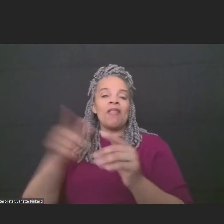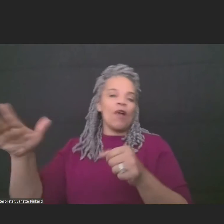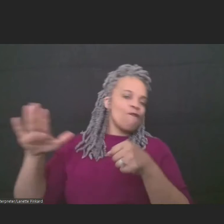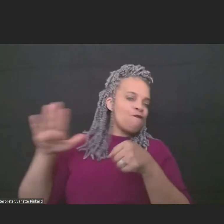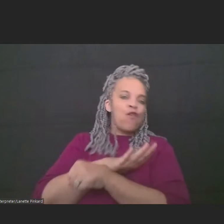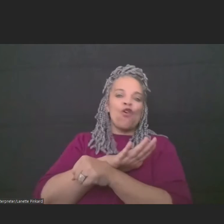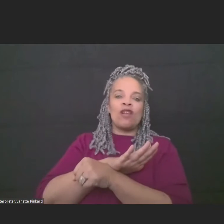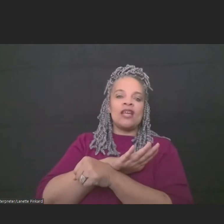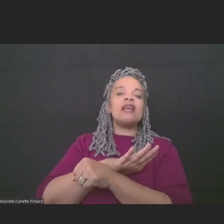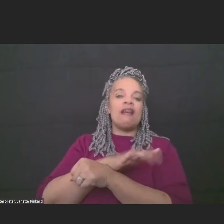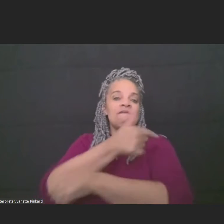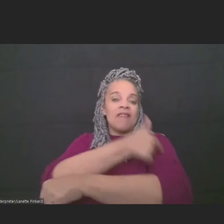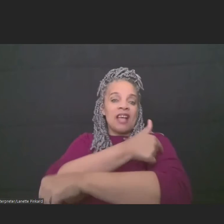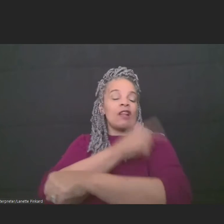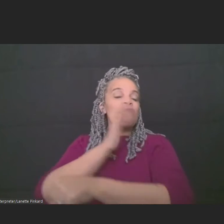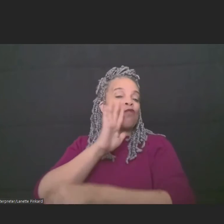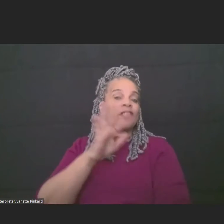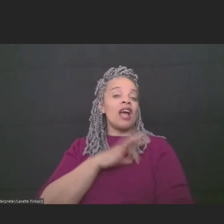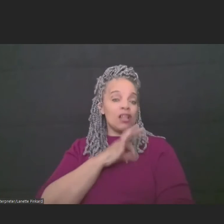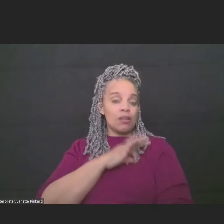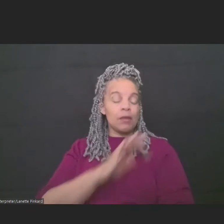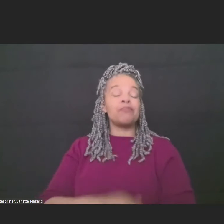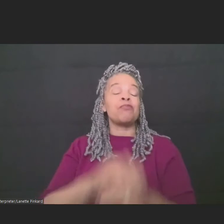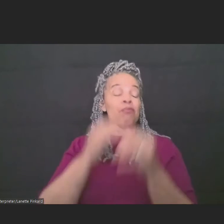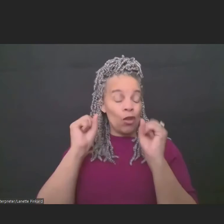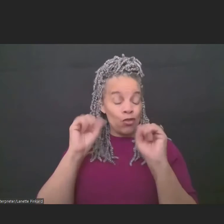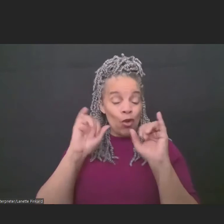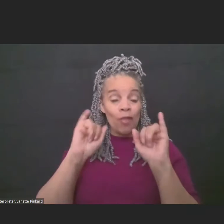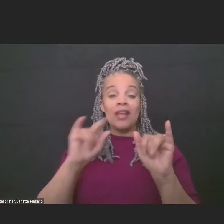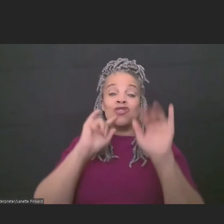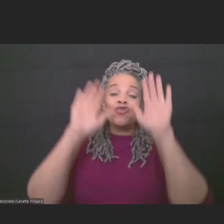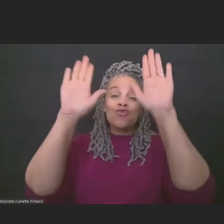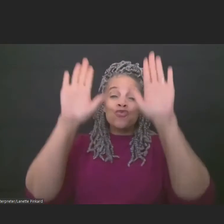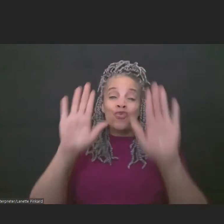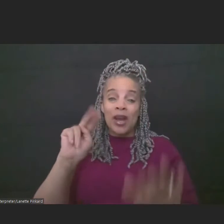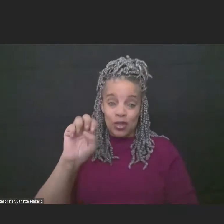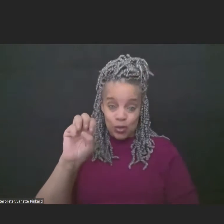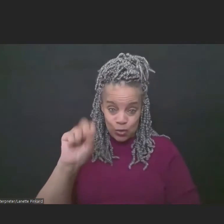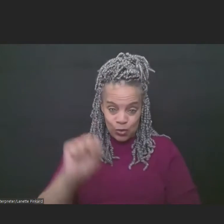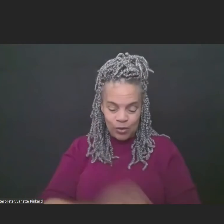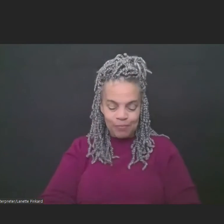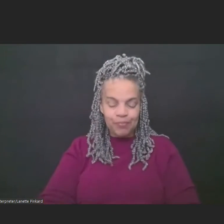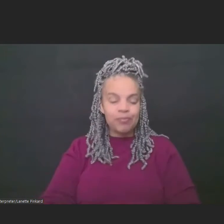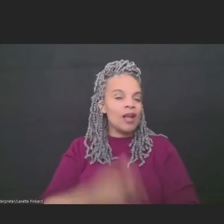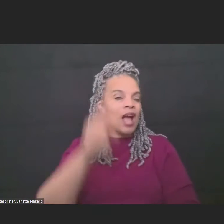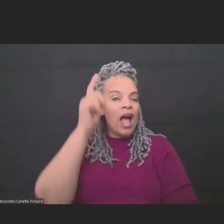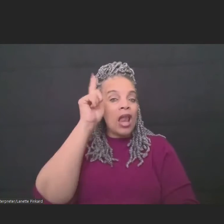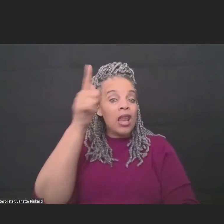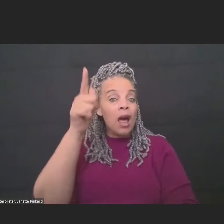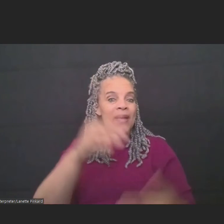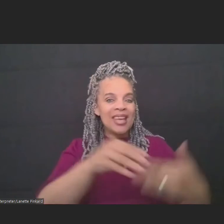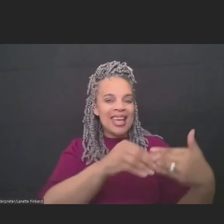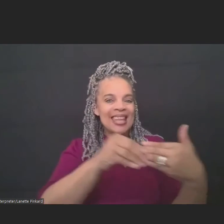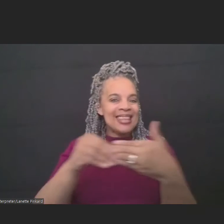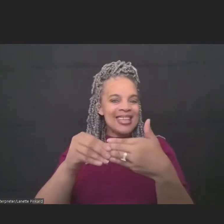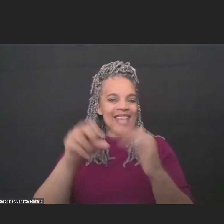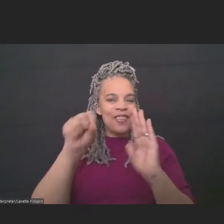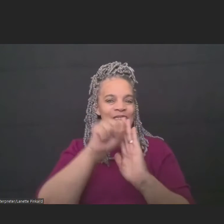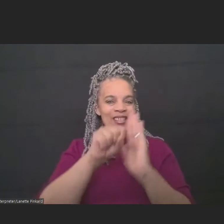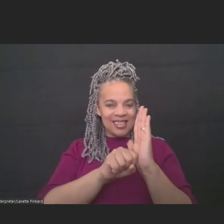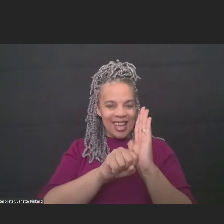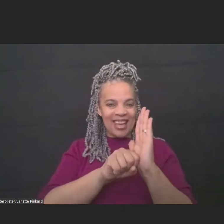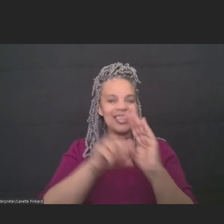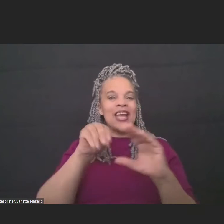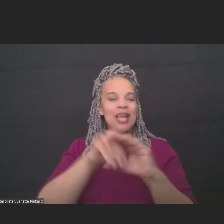are eligible. So here's the great news on this, is Lubbock leads the state in percentage of